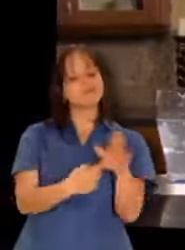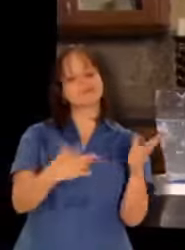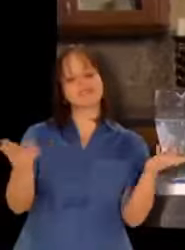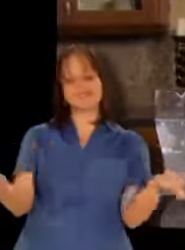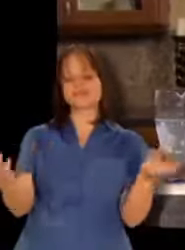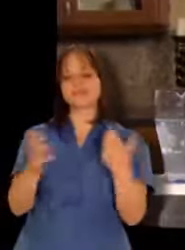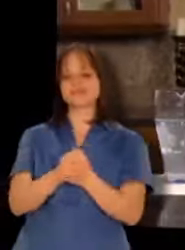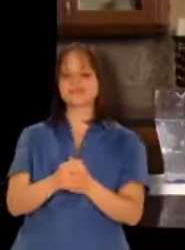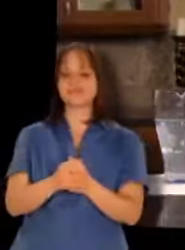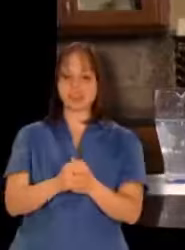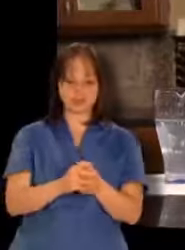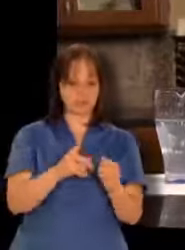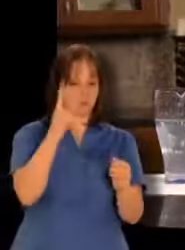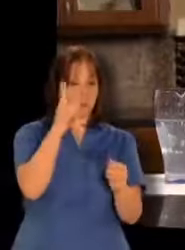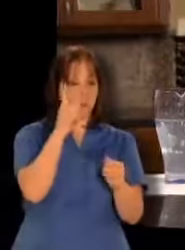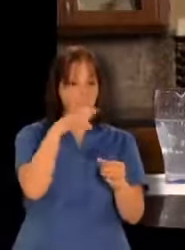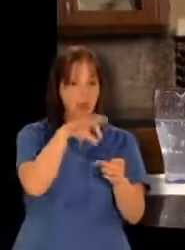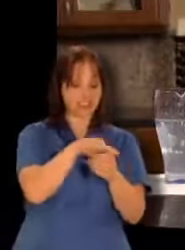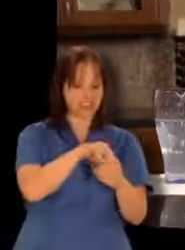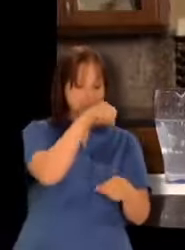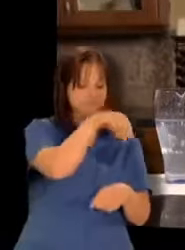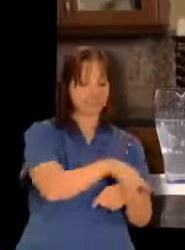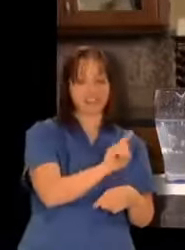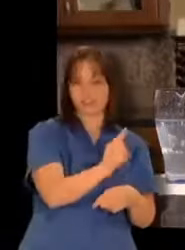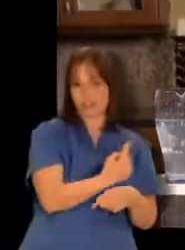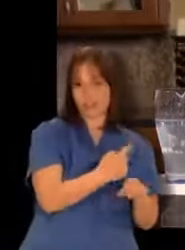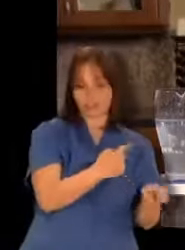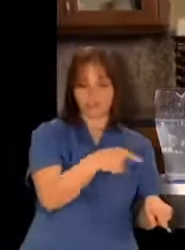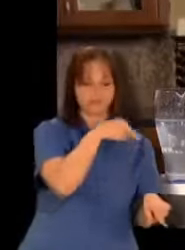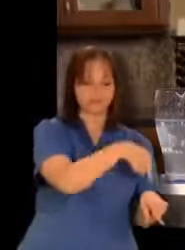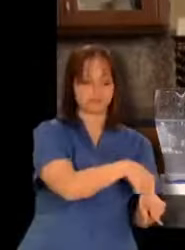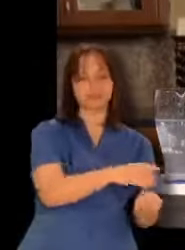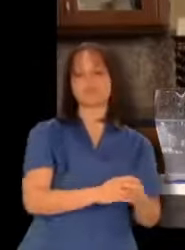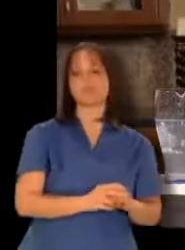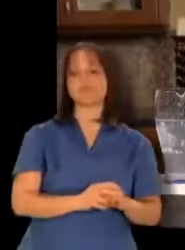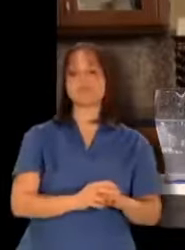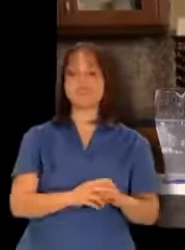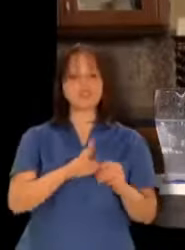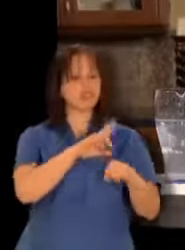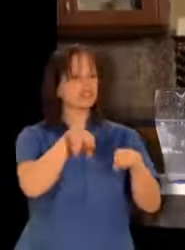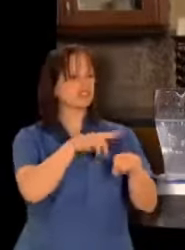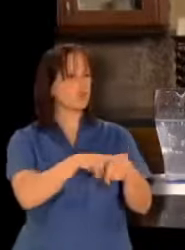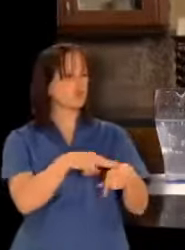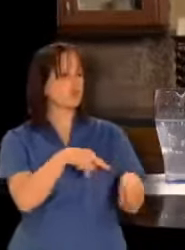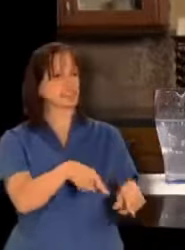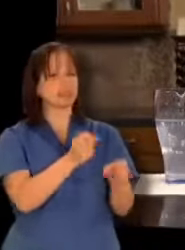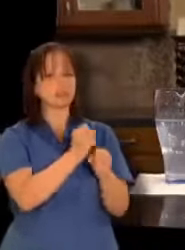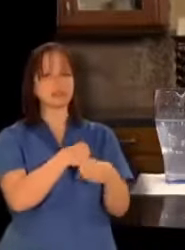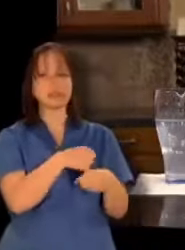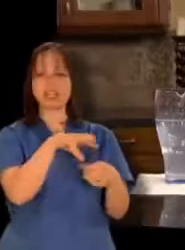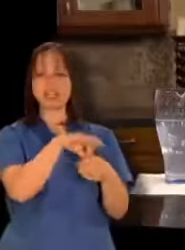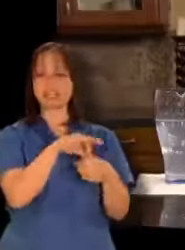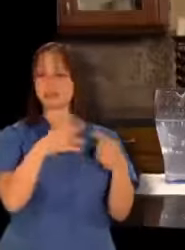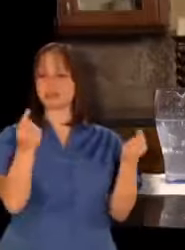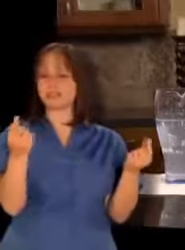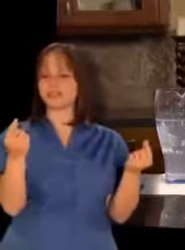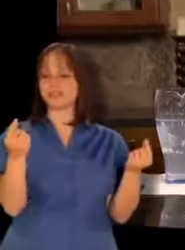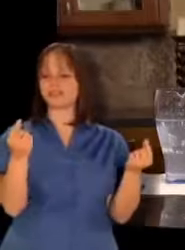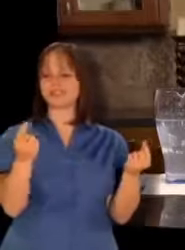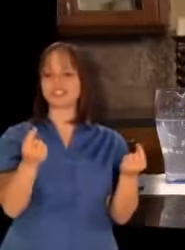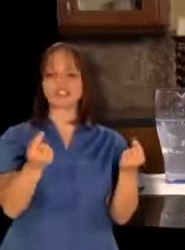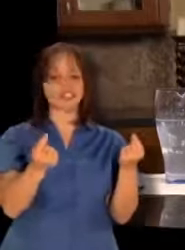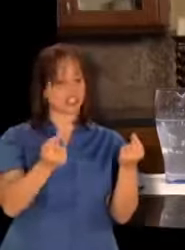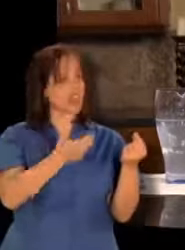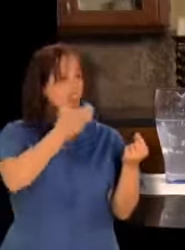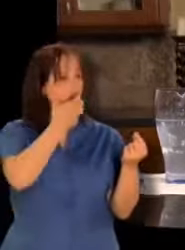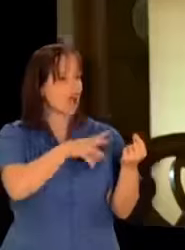ahead and put one of these in here in the first cup. And what do you have to normally do to make tea? Heat the water. You